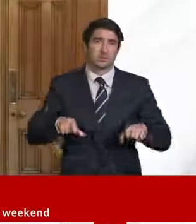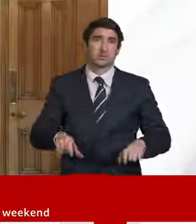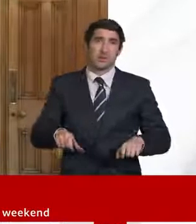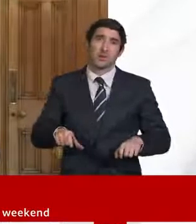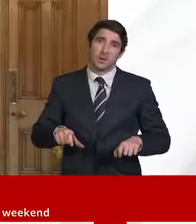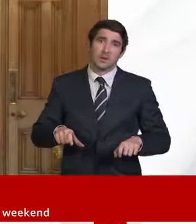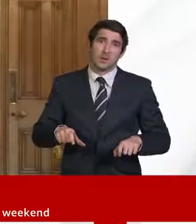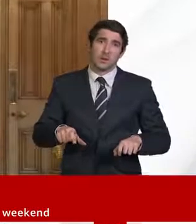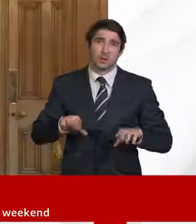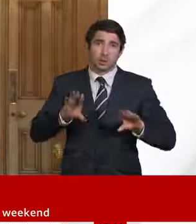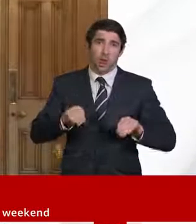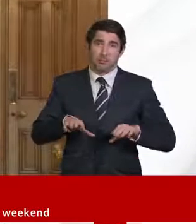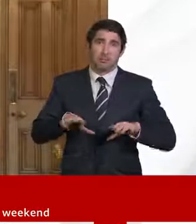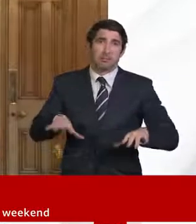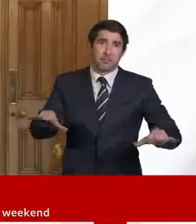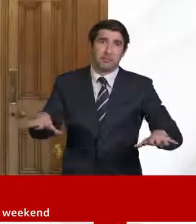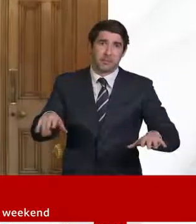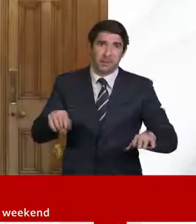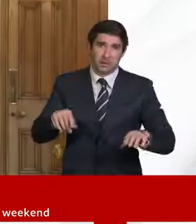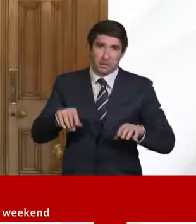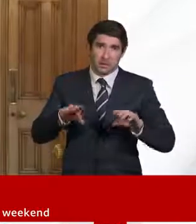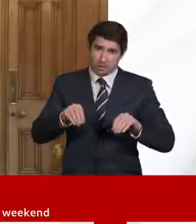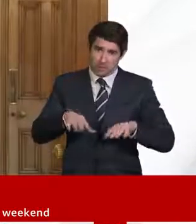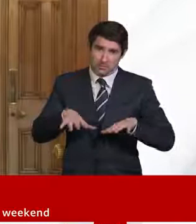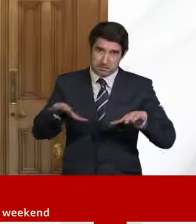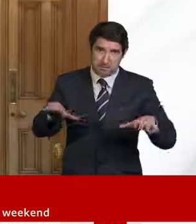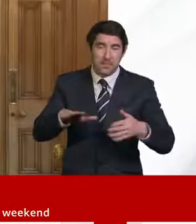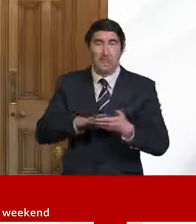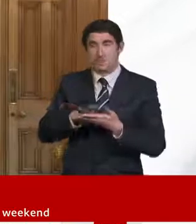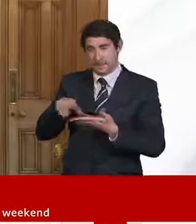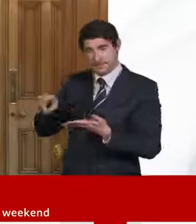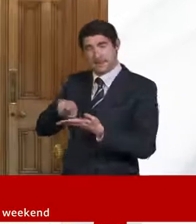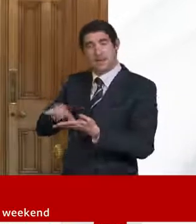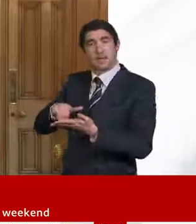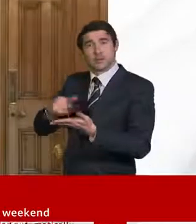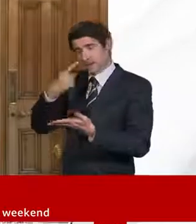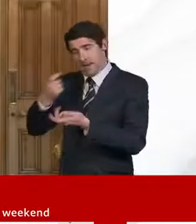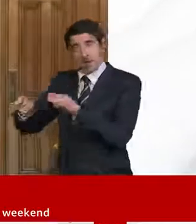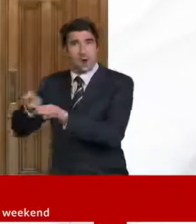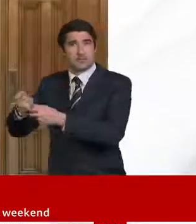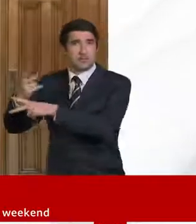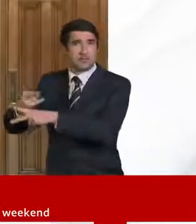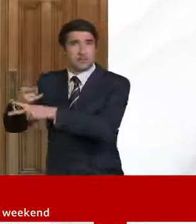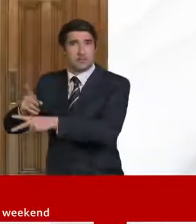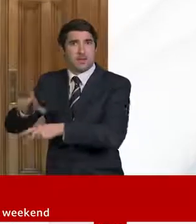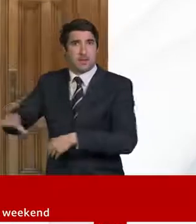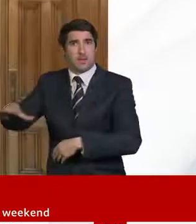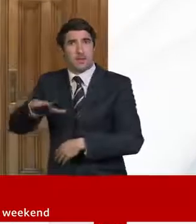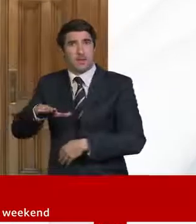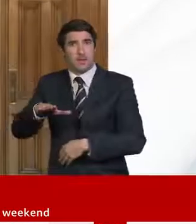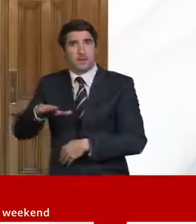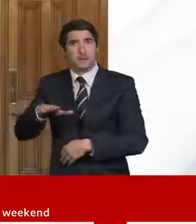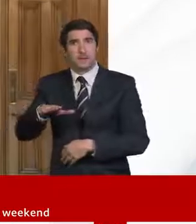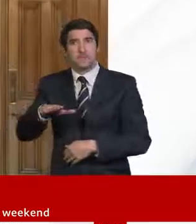disease. We've been asked before when the peak will come. Well, there's not a fixed moment in time. There's not a fixed date